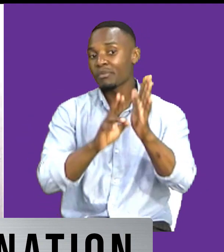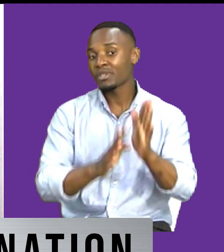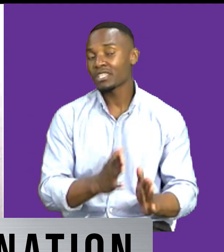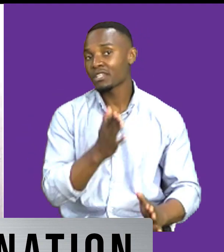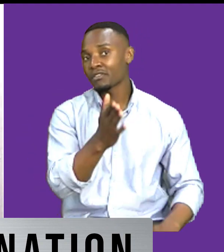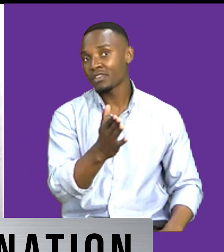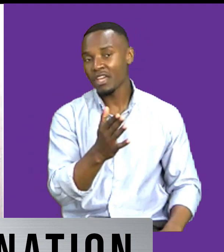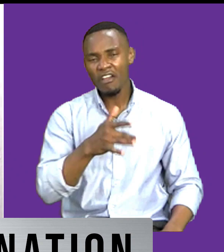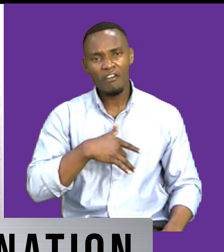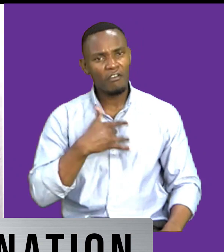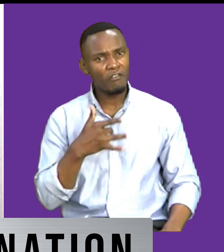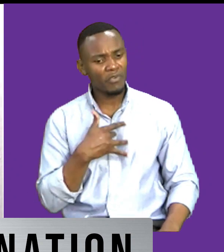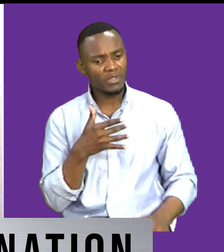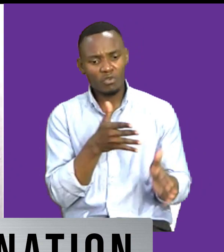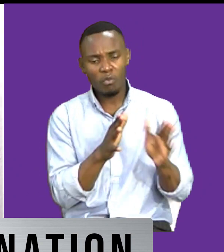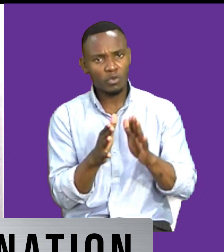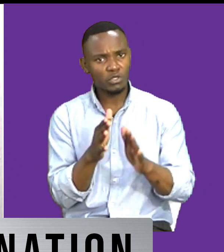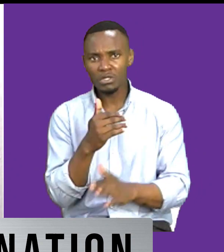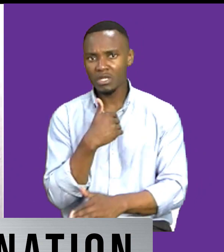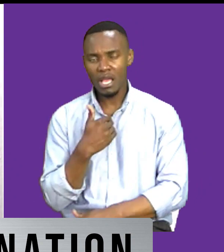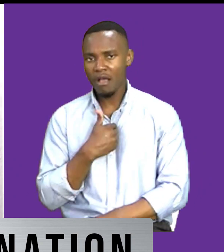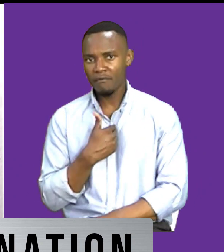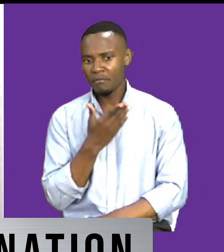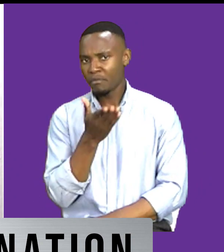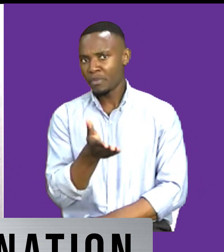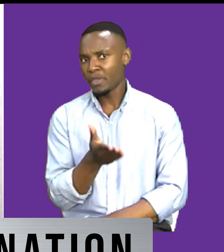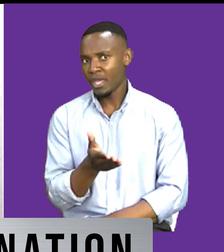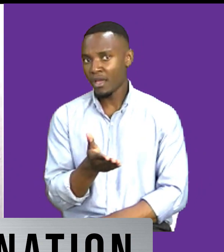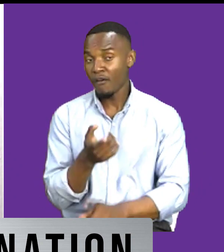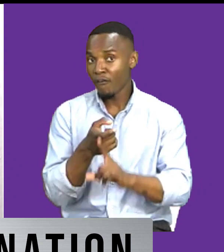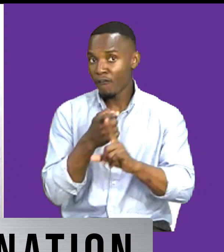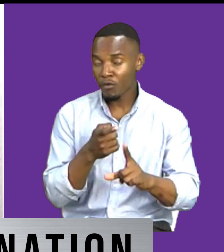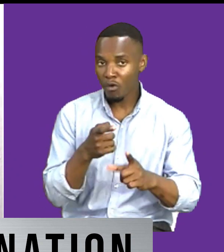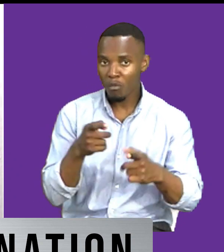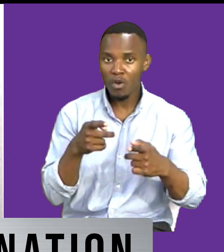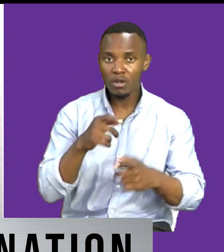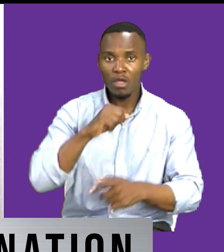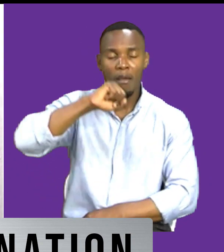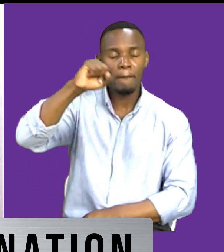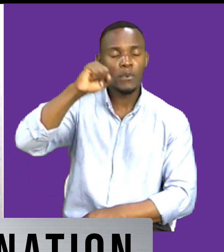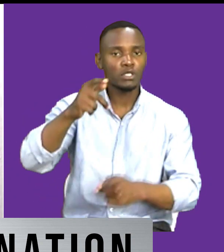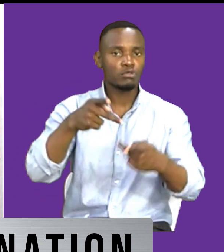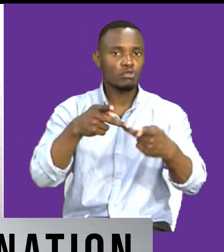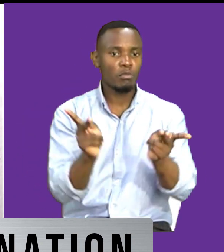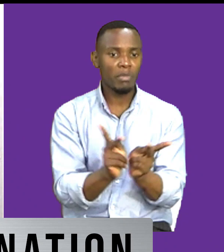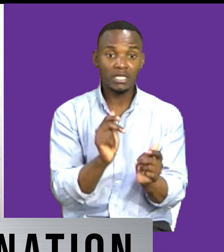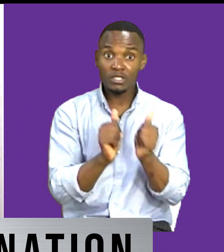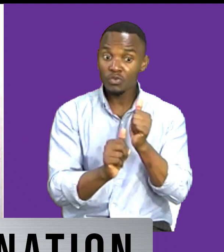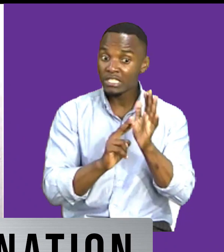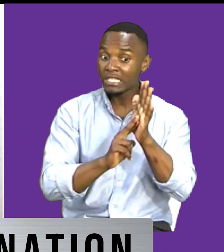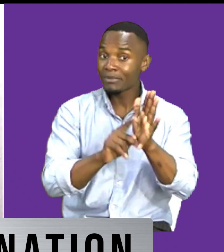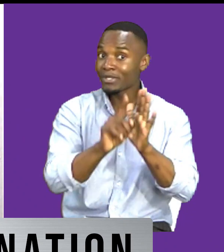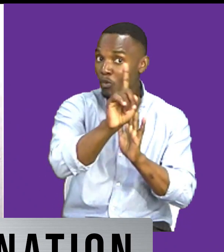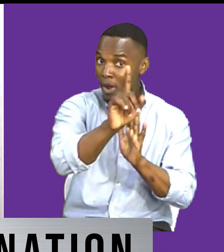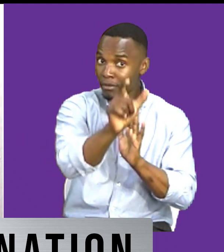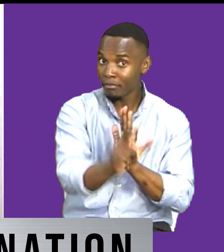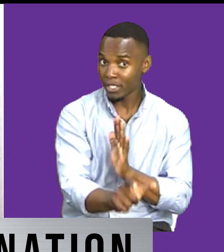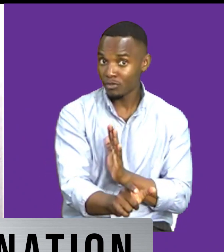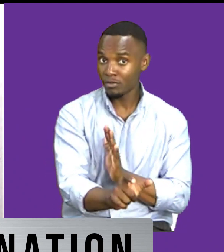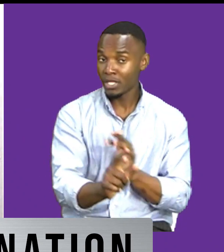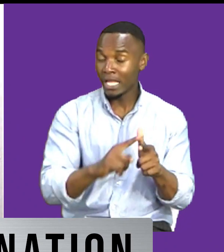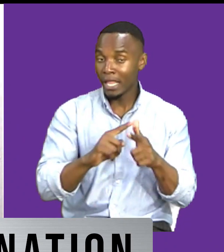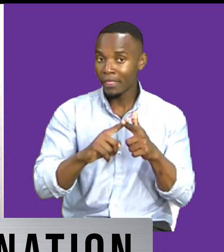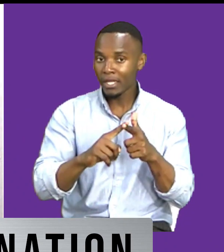been given an opportunity by the political party, which basically represents someone. Right. So that now they